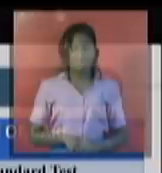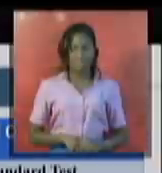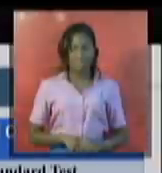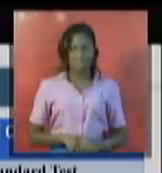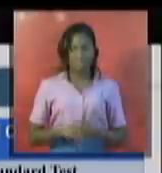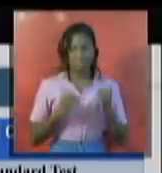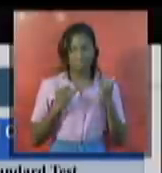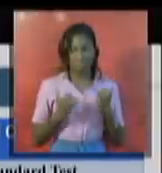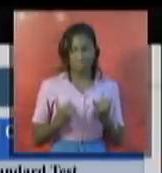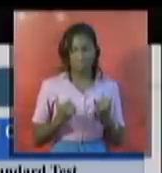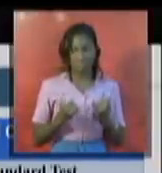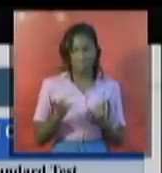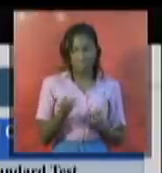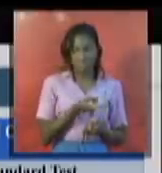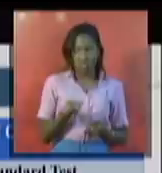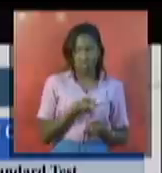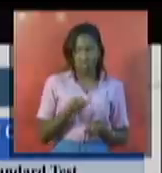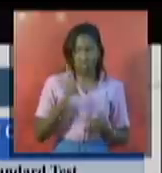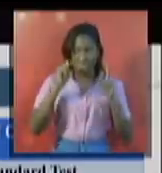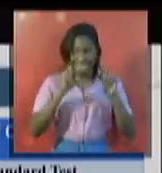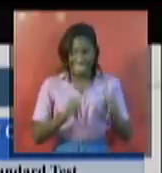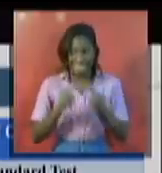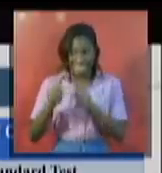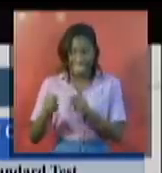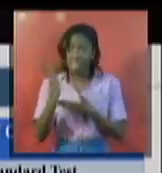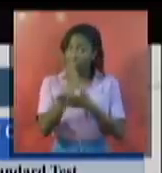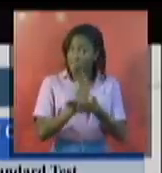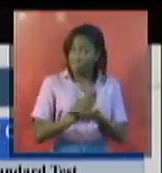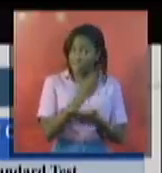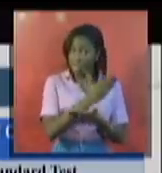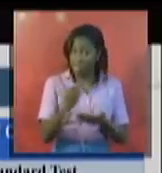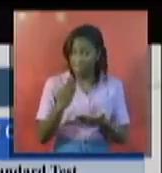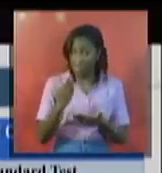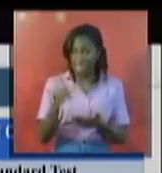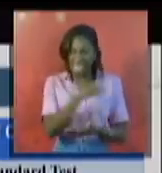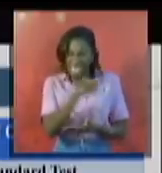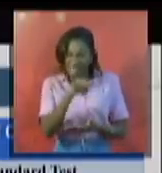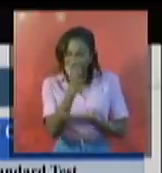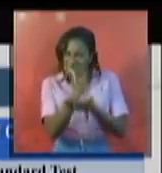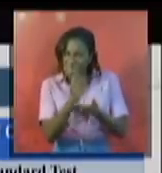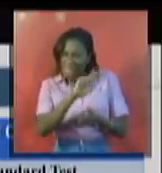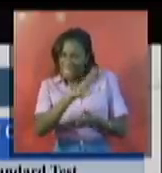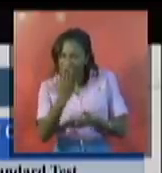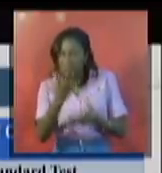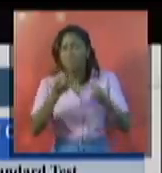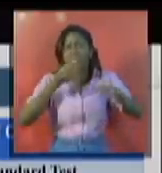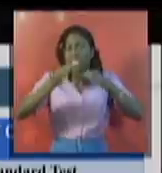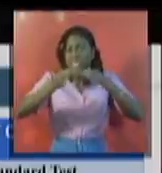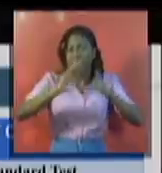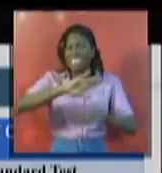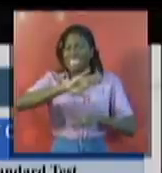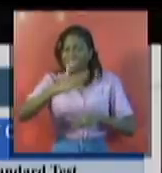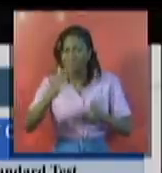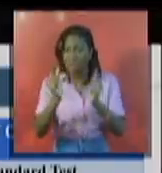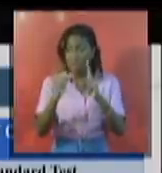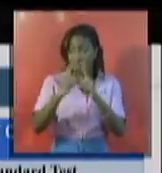some differences, which I'd like to draw to the public's attention. So the accuracy